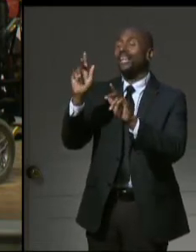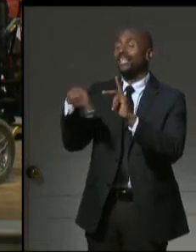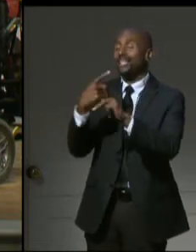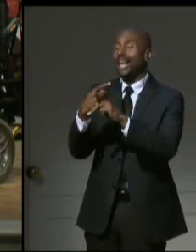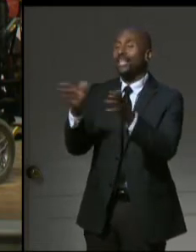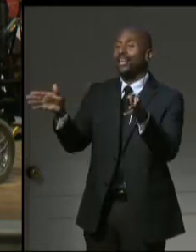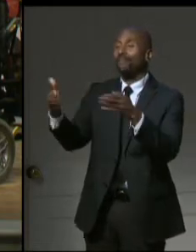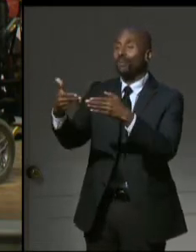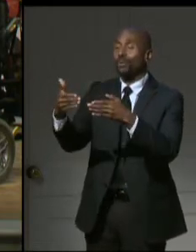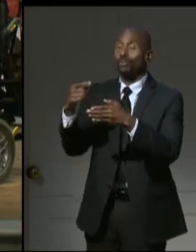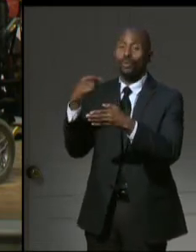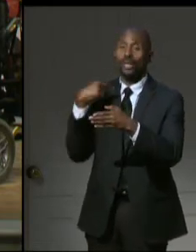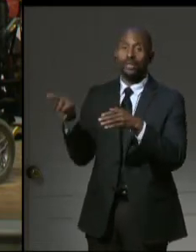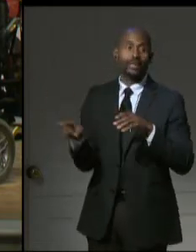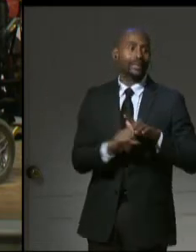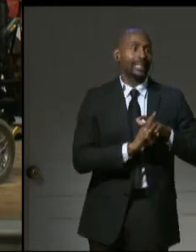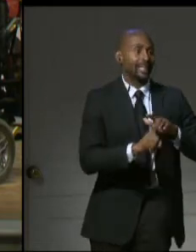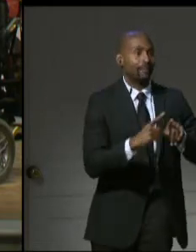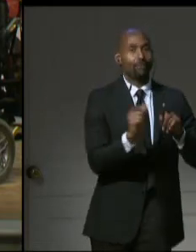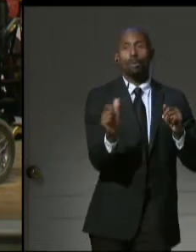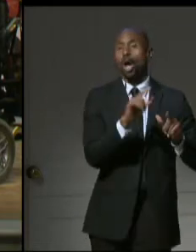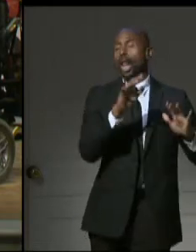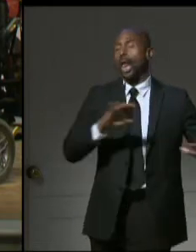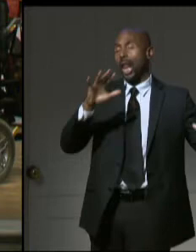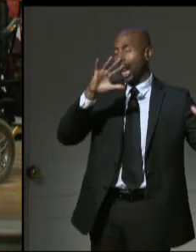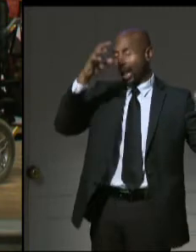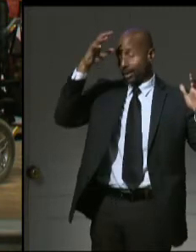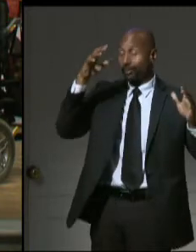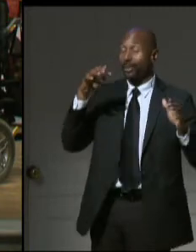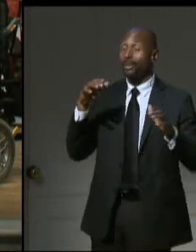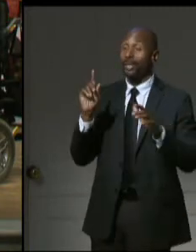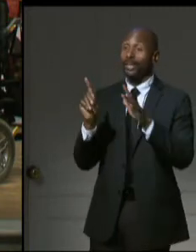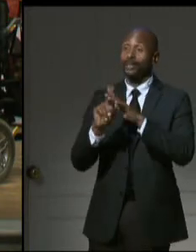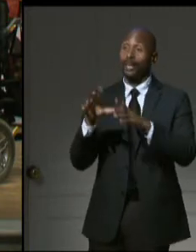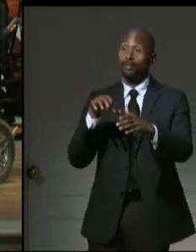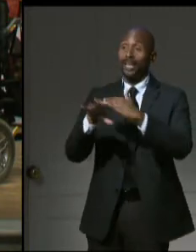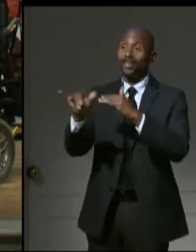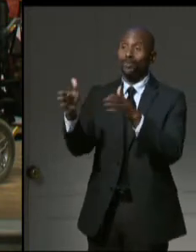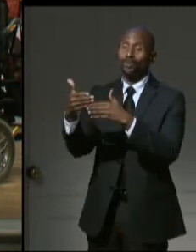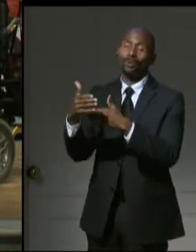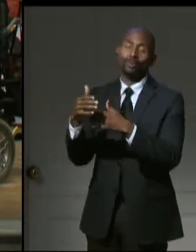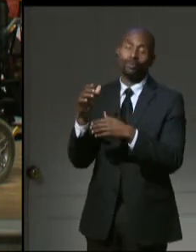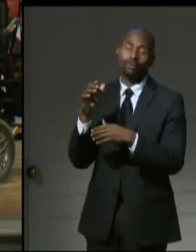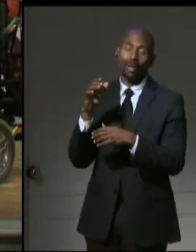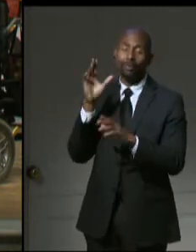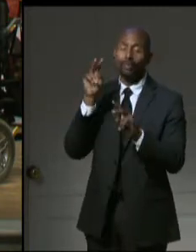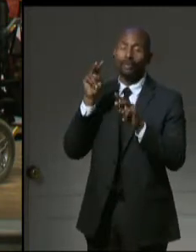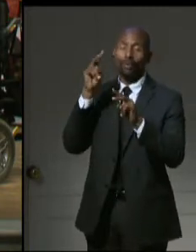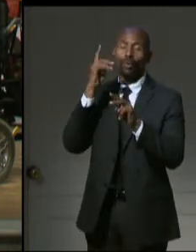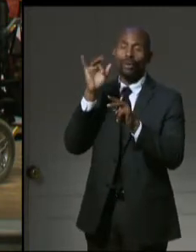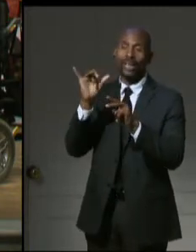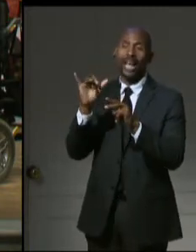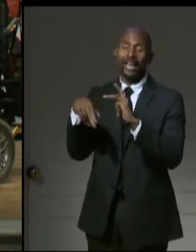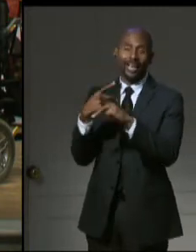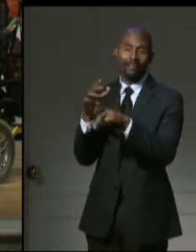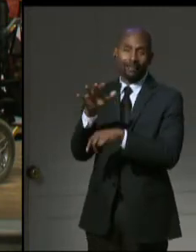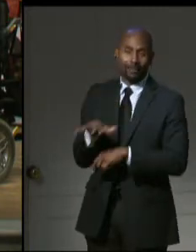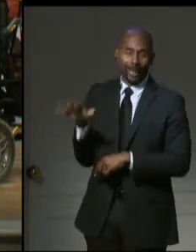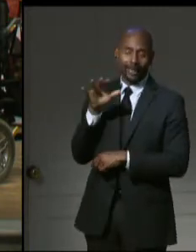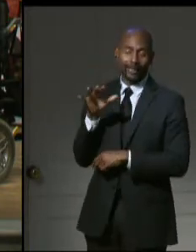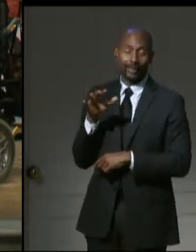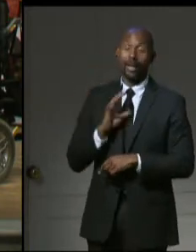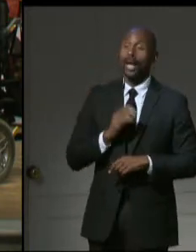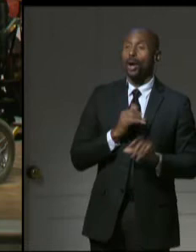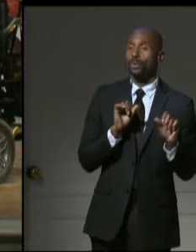just run away from it all will exist. And I think there's a lot of work that our society will have to